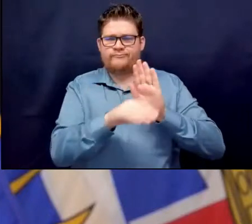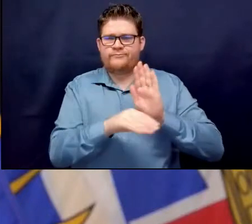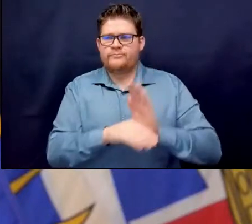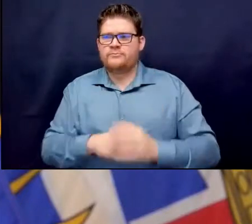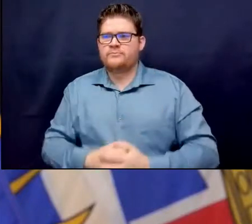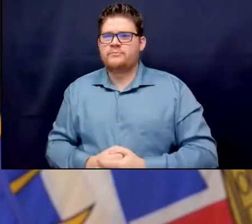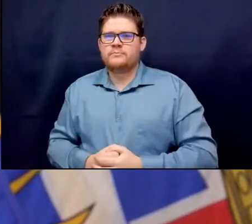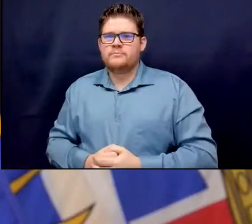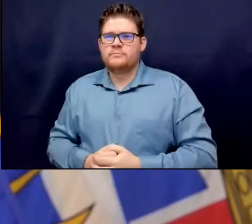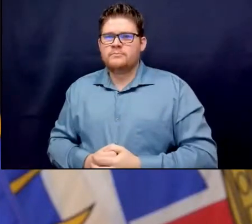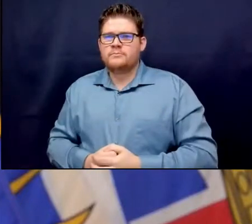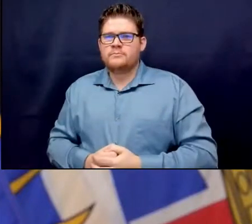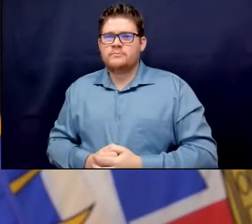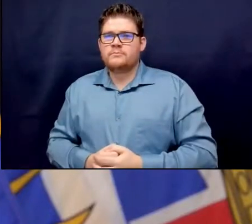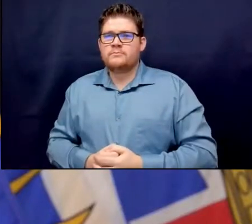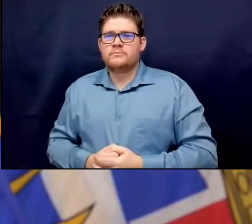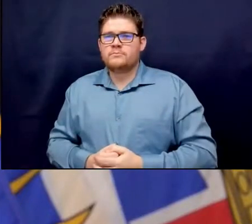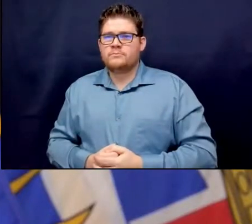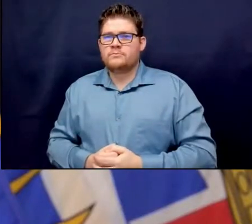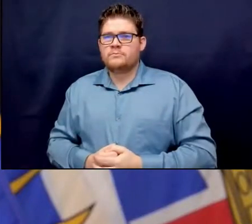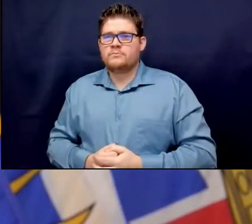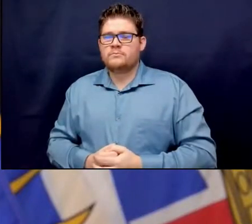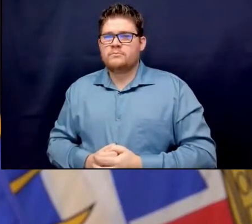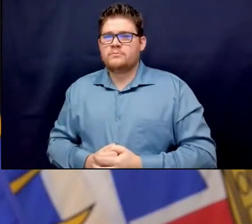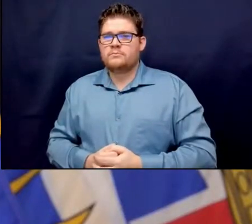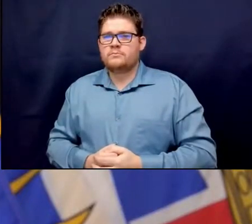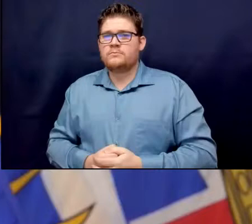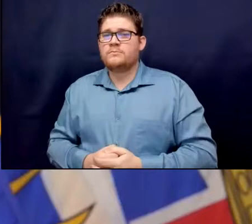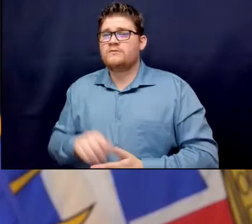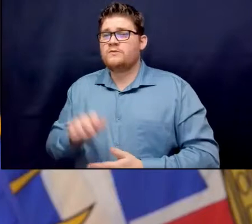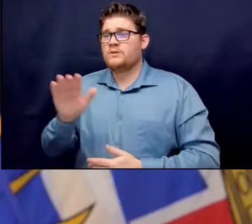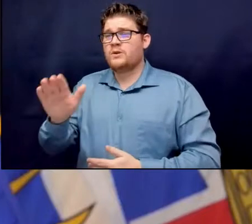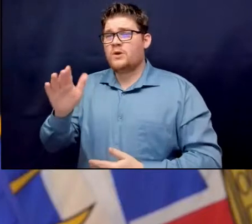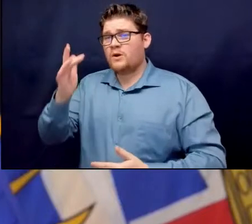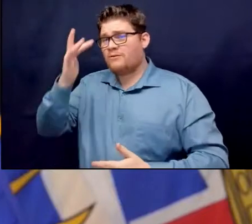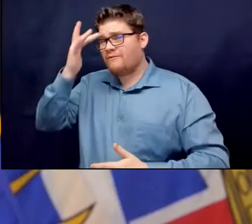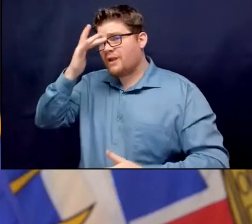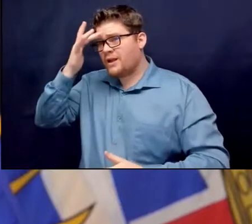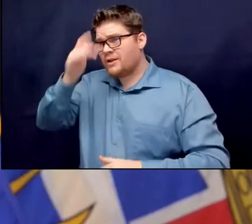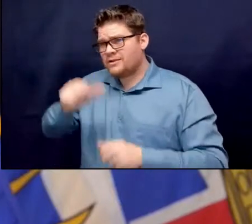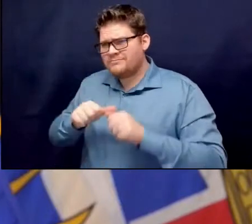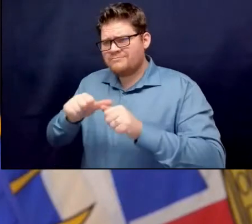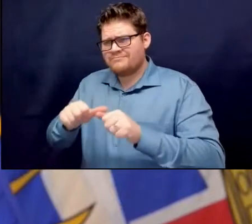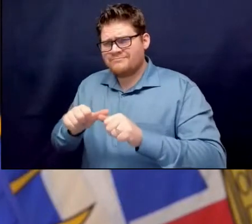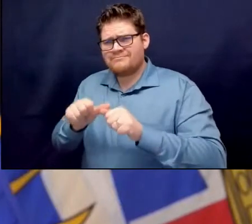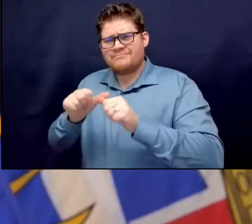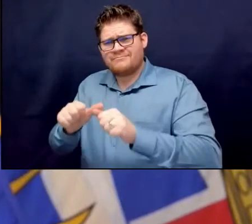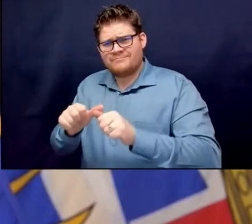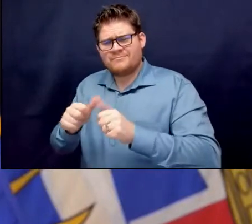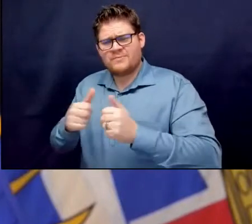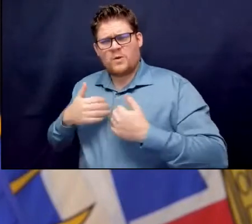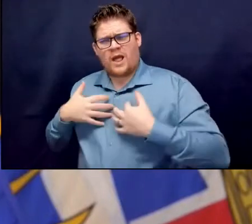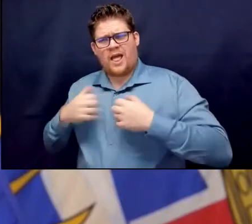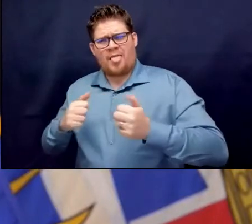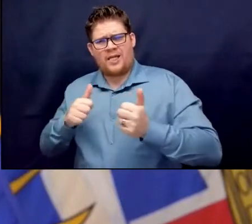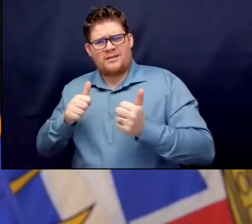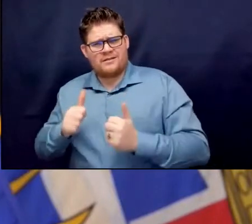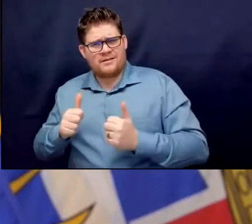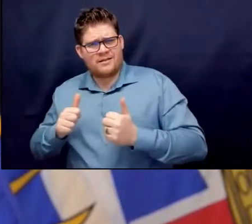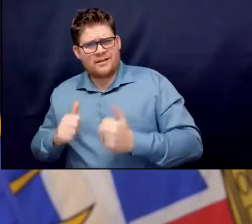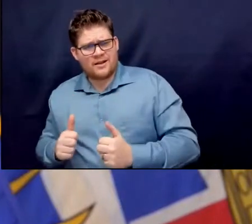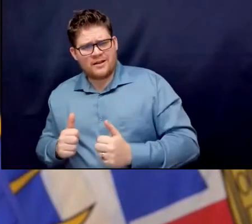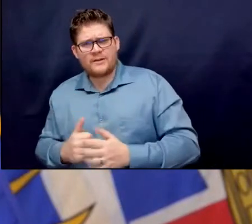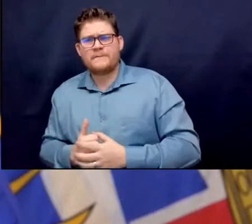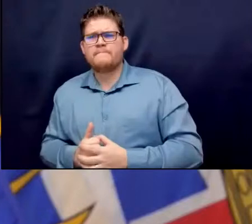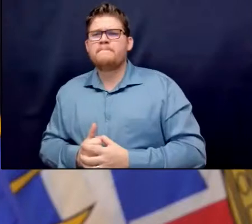tested. And that's what we are preserving our testing capacity for right now. And you need to follow public health guidance, including requirements